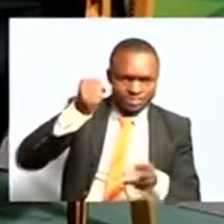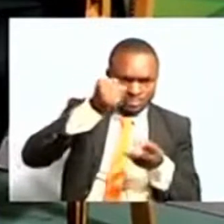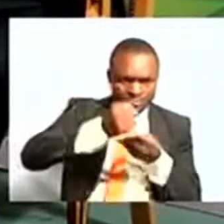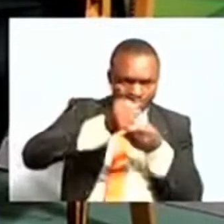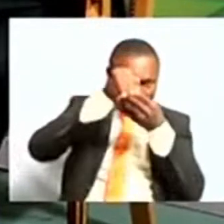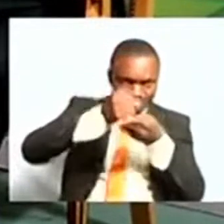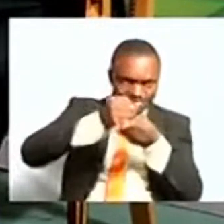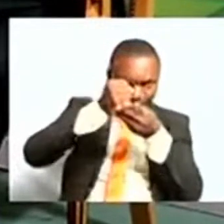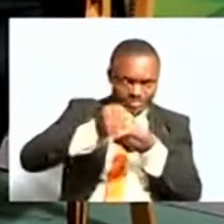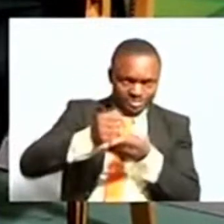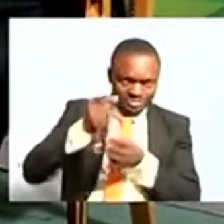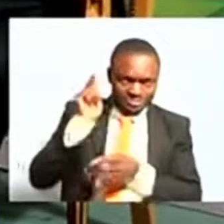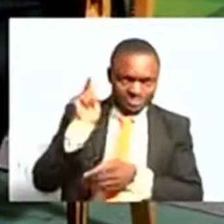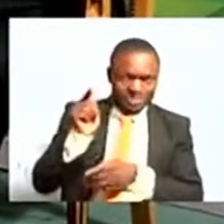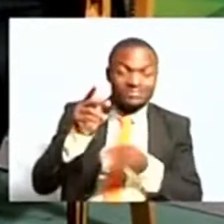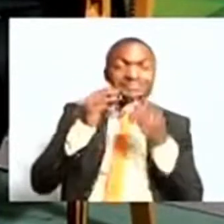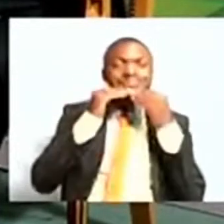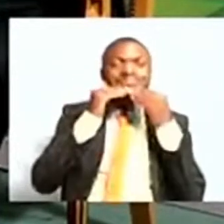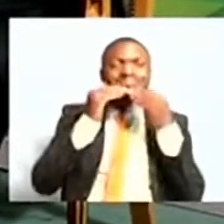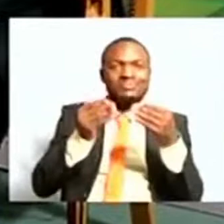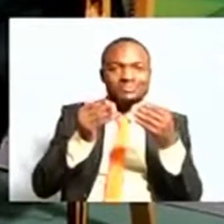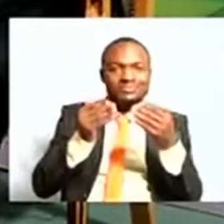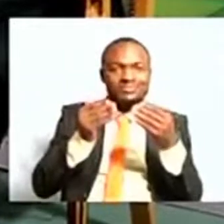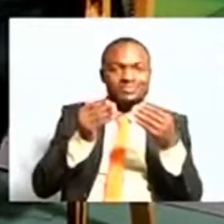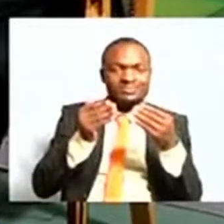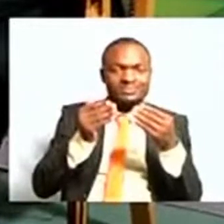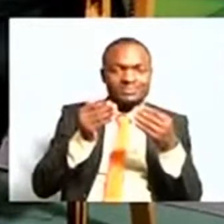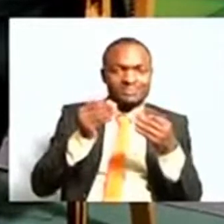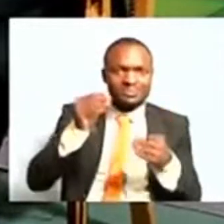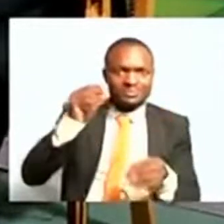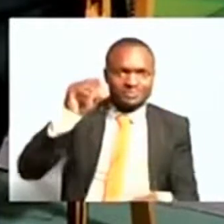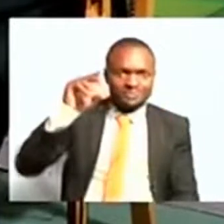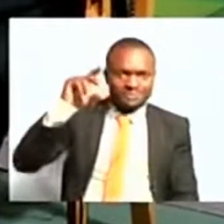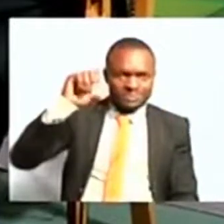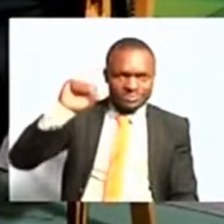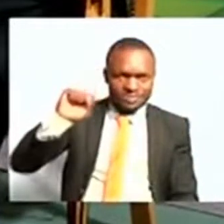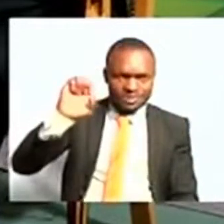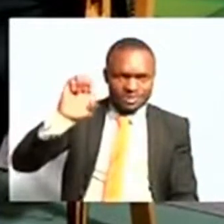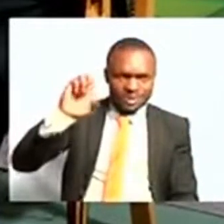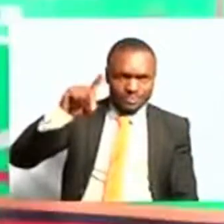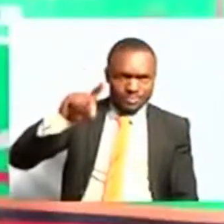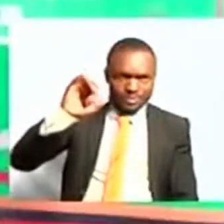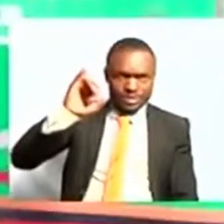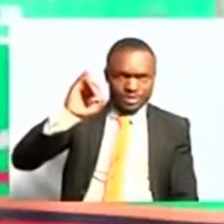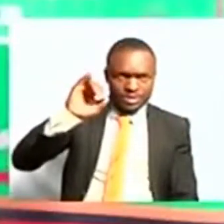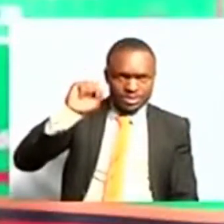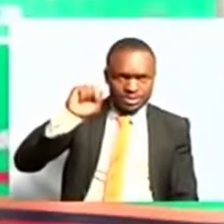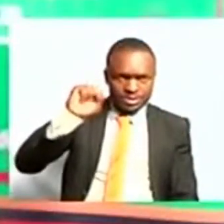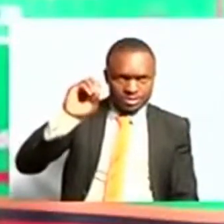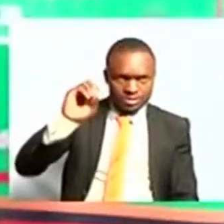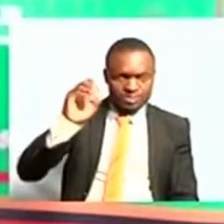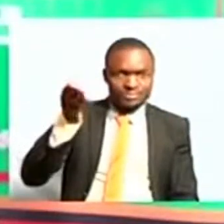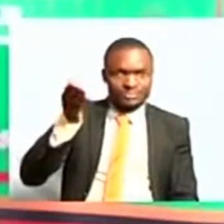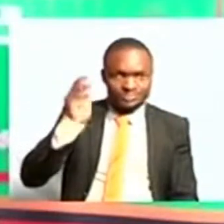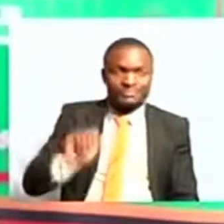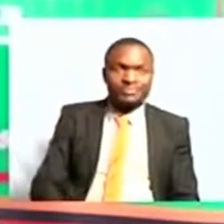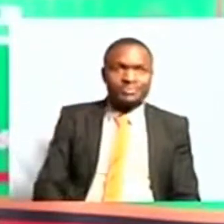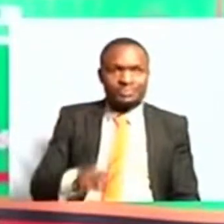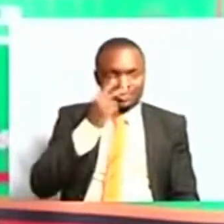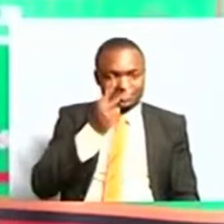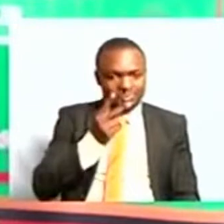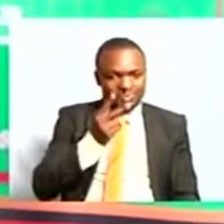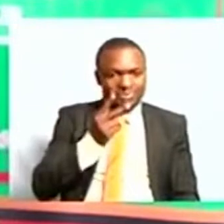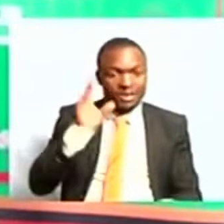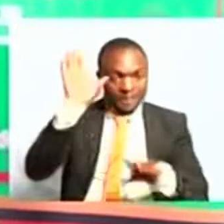Senanga. Yes. Thank you so much, Mr. Sepiso from Senanga, for that contribution. Thank you. And of course, we are looking at the